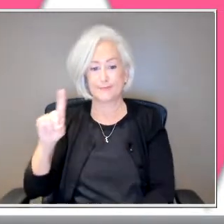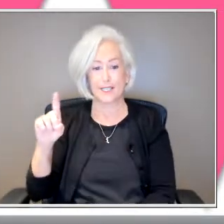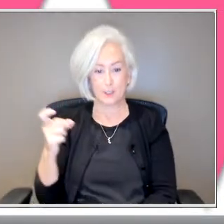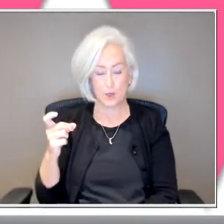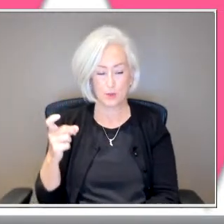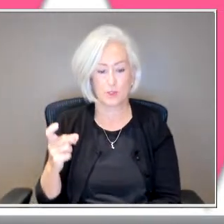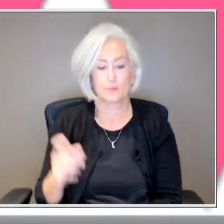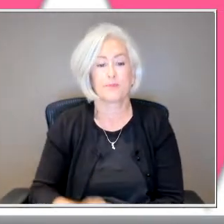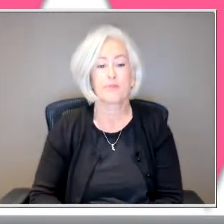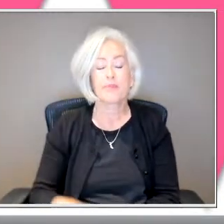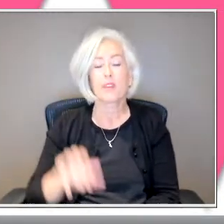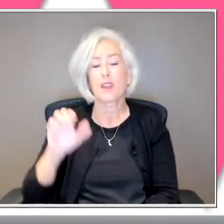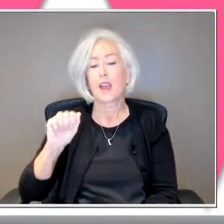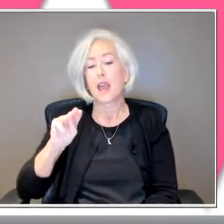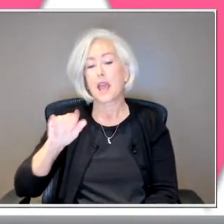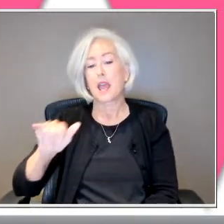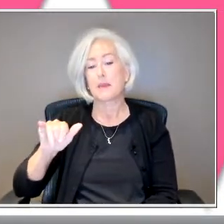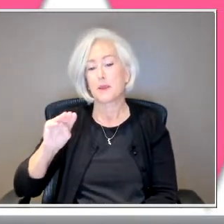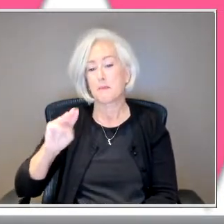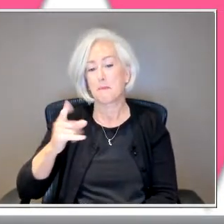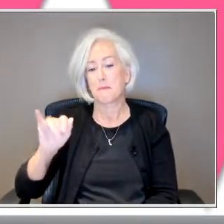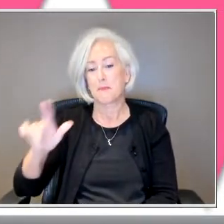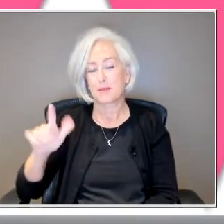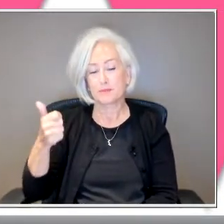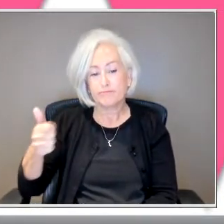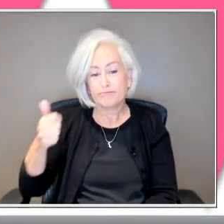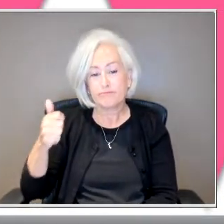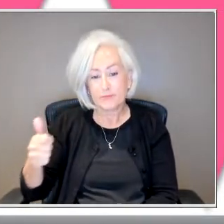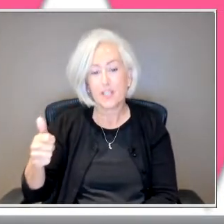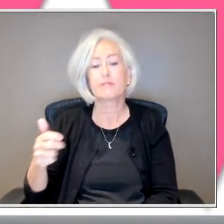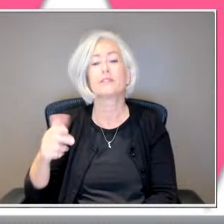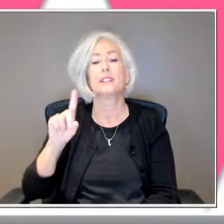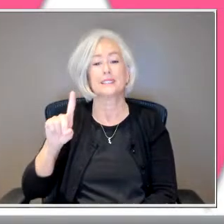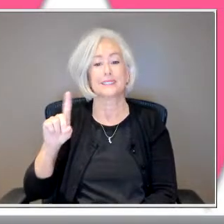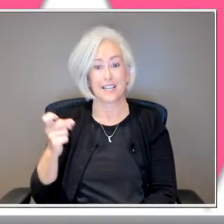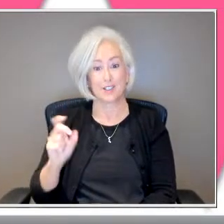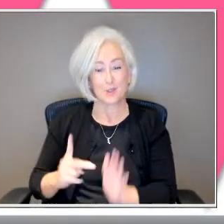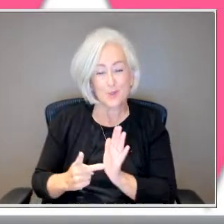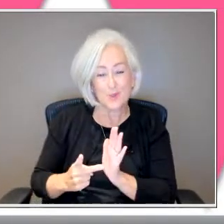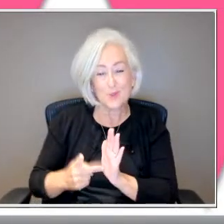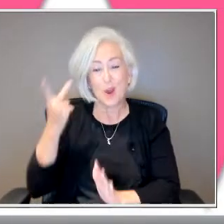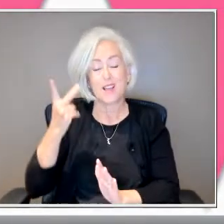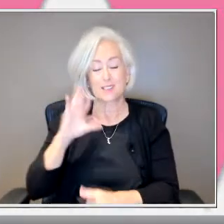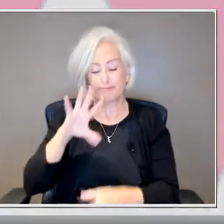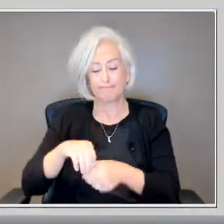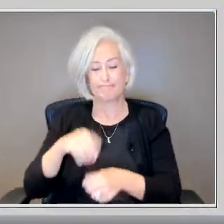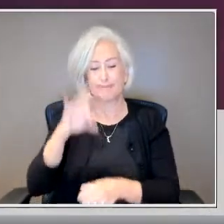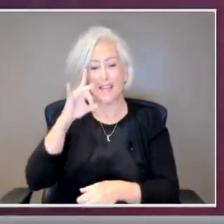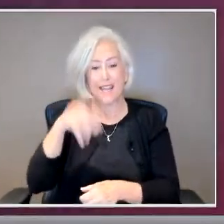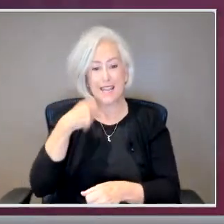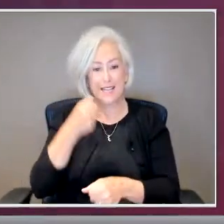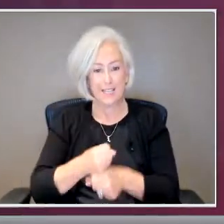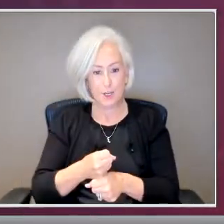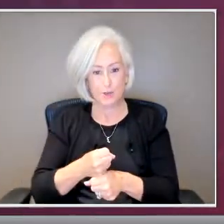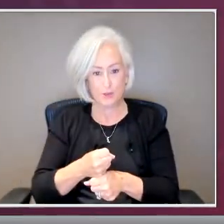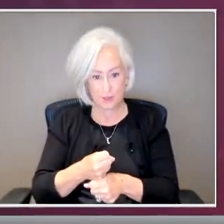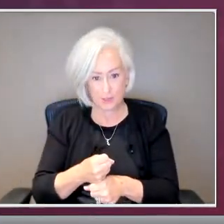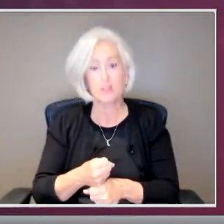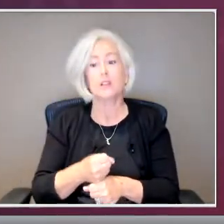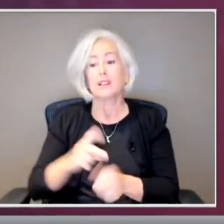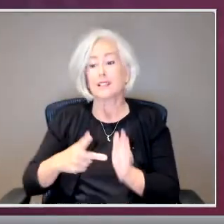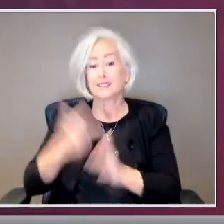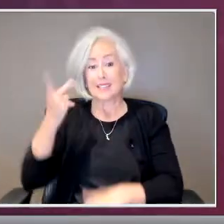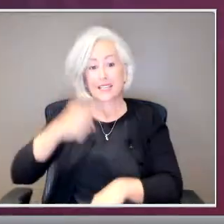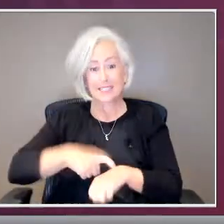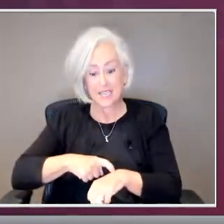is one of those women. She was diagnosed with breast cancer twice in just 8 years. It returned with new complications,